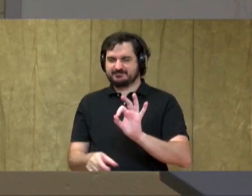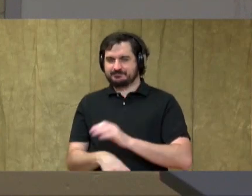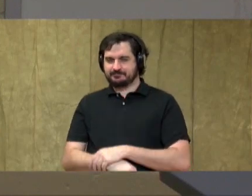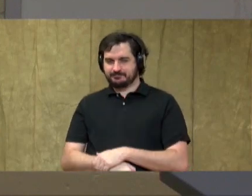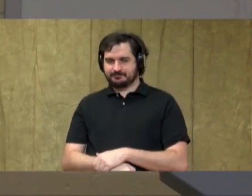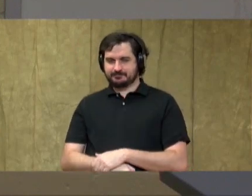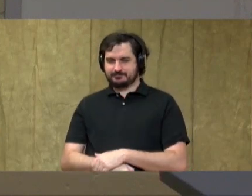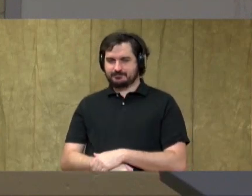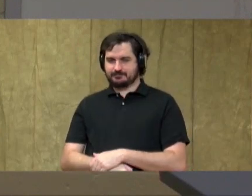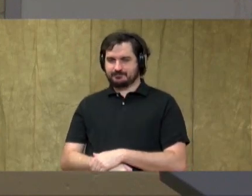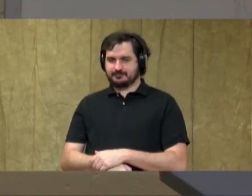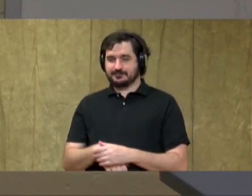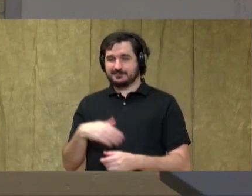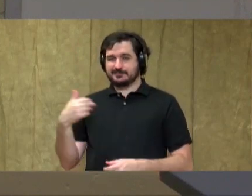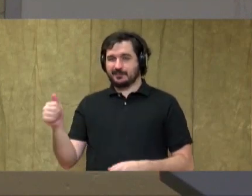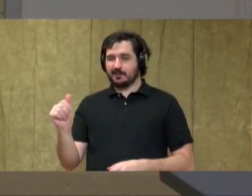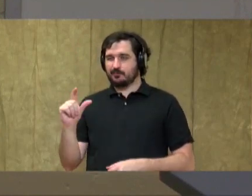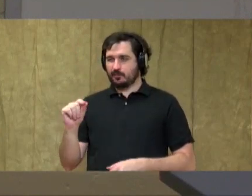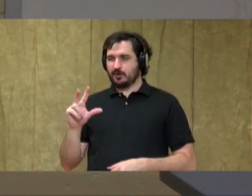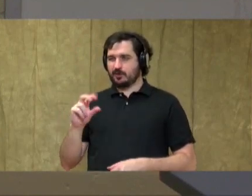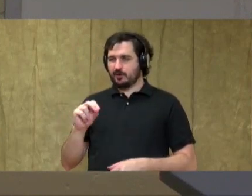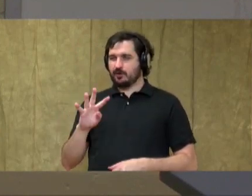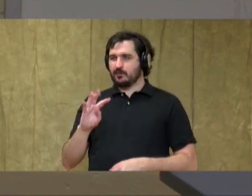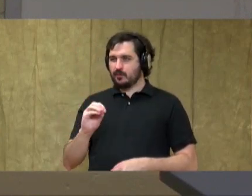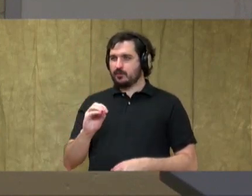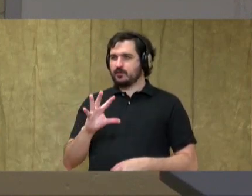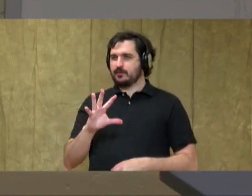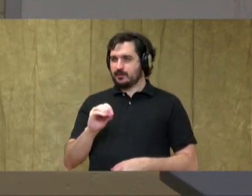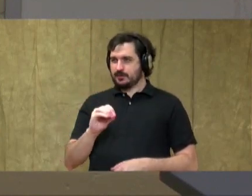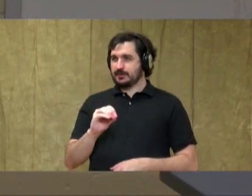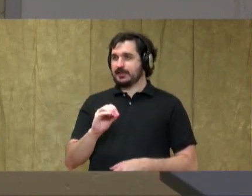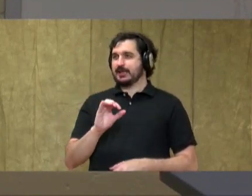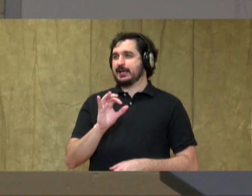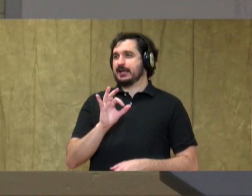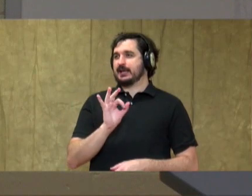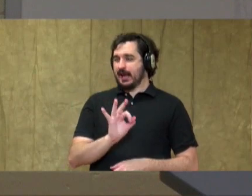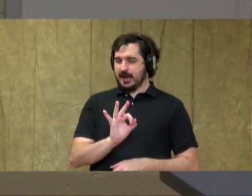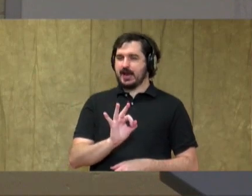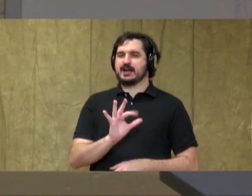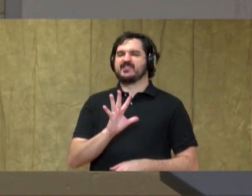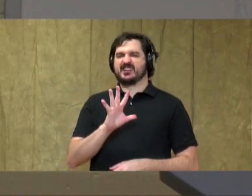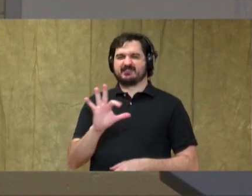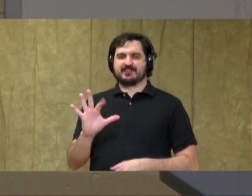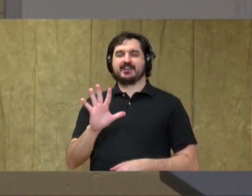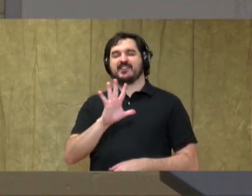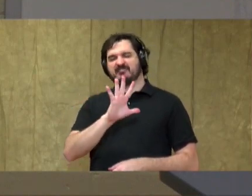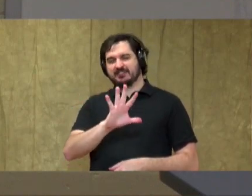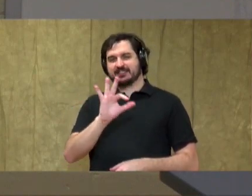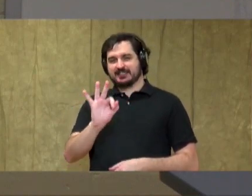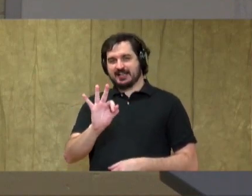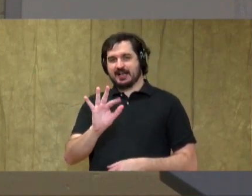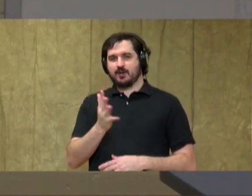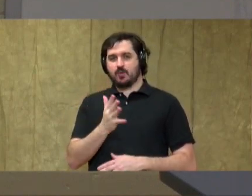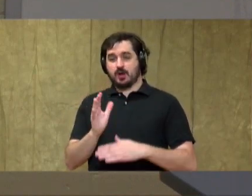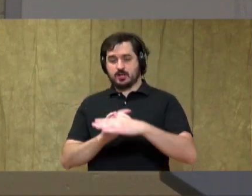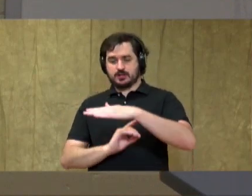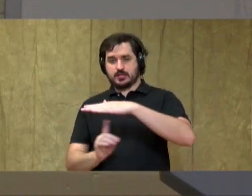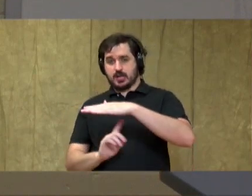I'll have 10, 20, 30, 40, 50, 59. What would my denominator